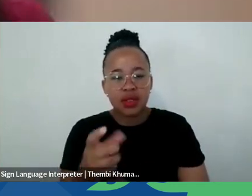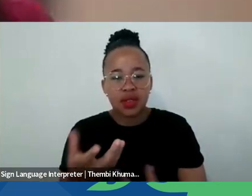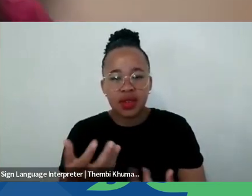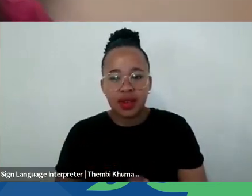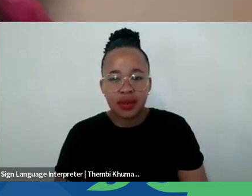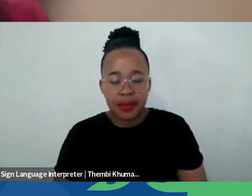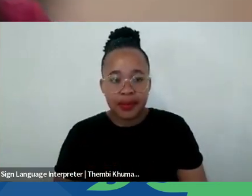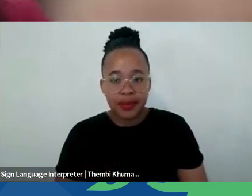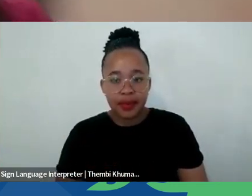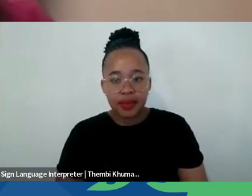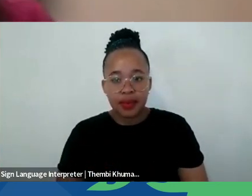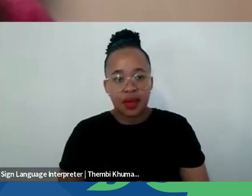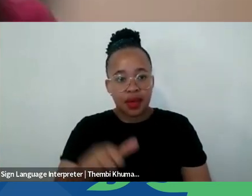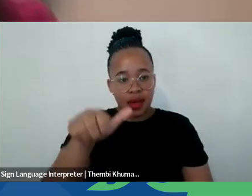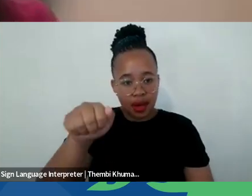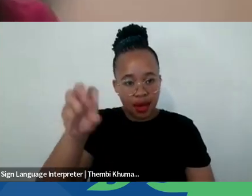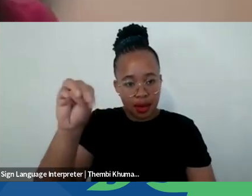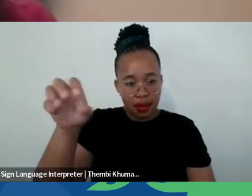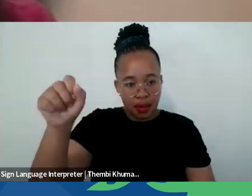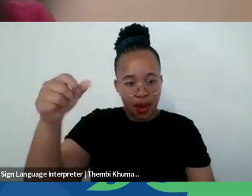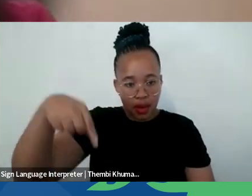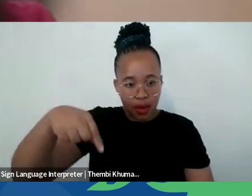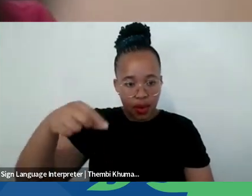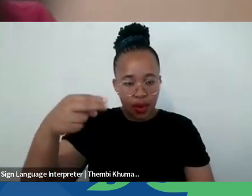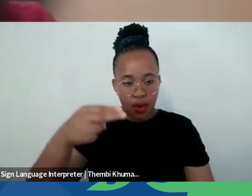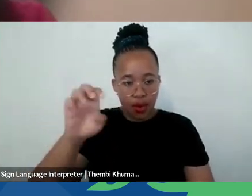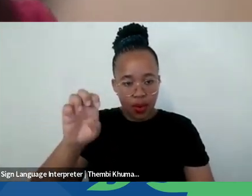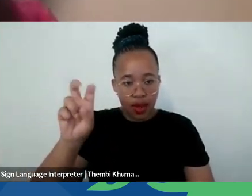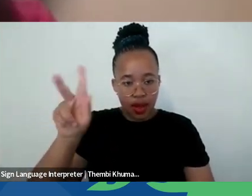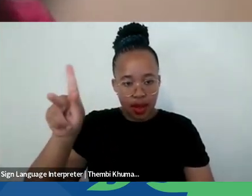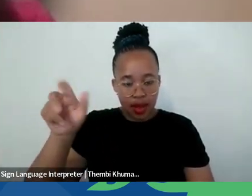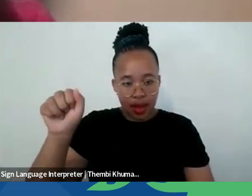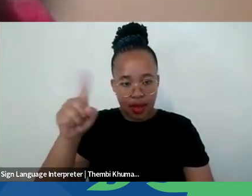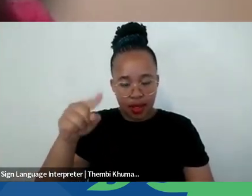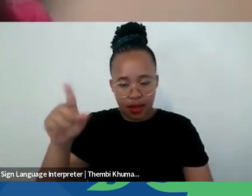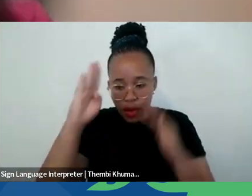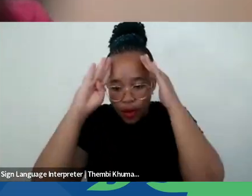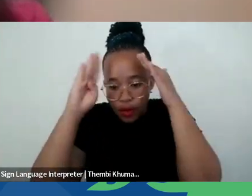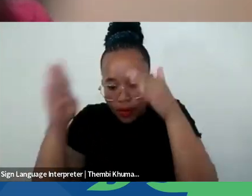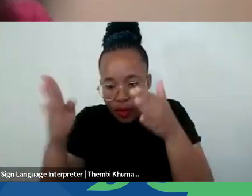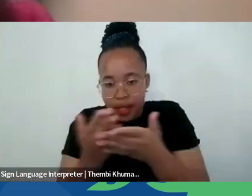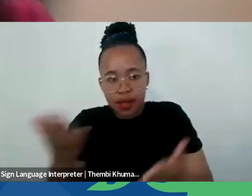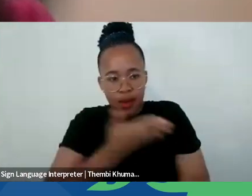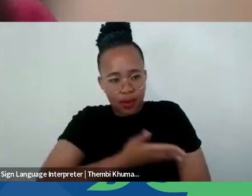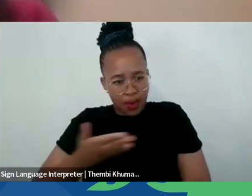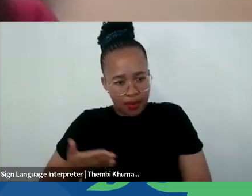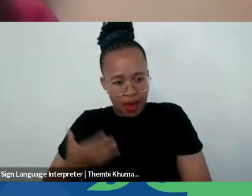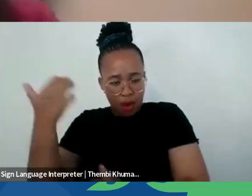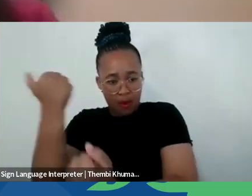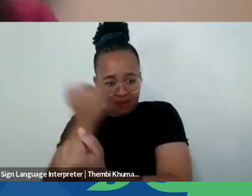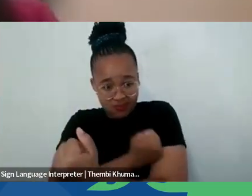our Amaqhawekazi's focus on women who use drugs. I think my question here is,